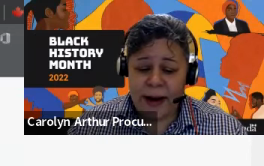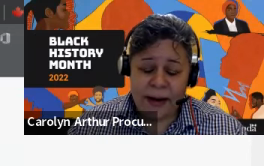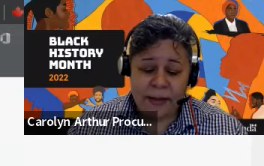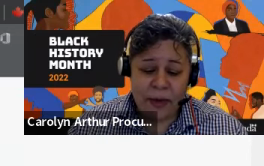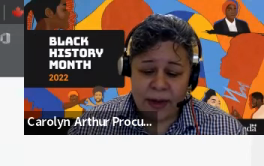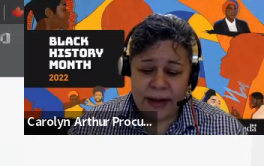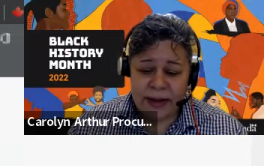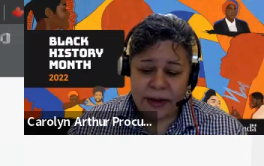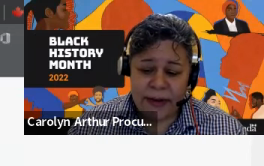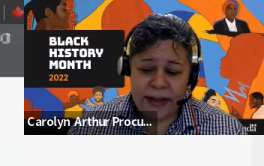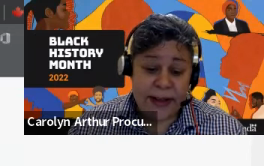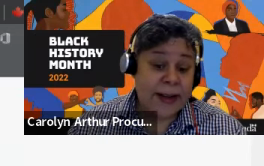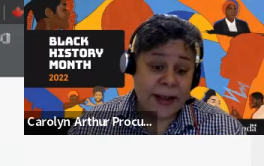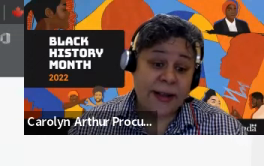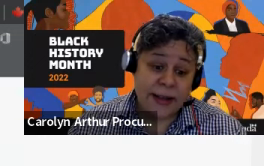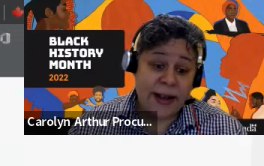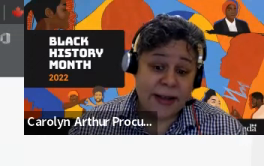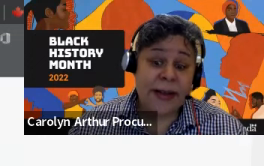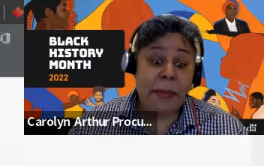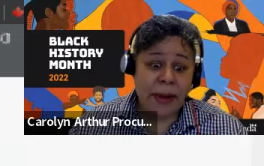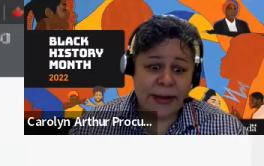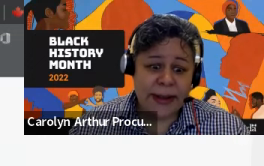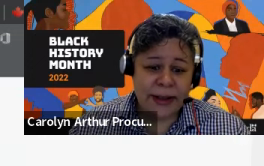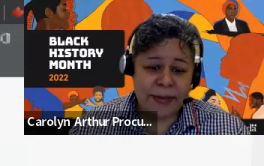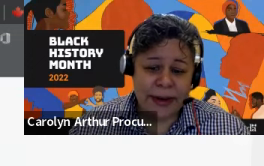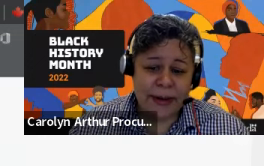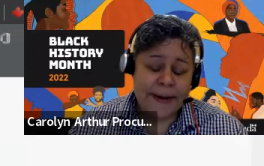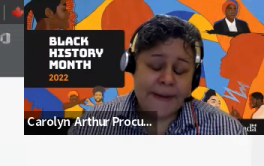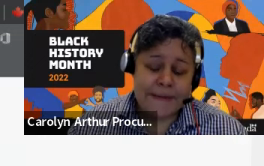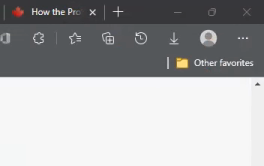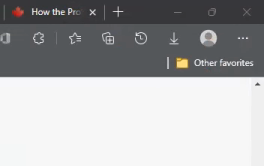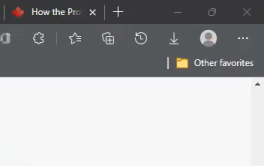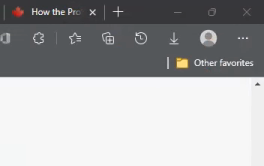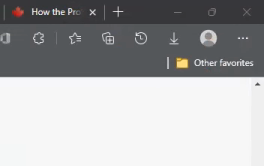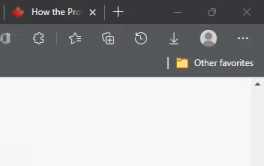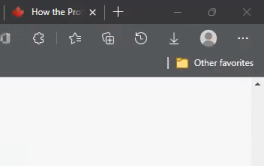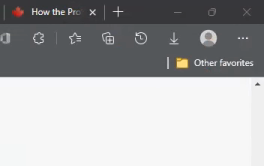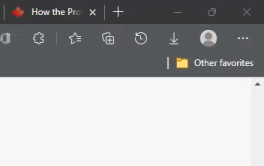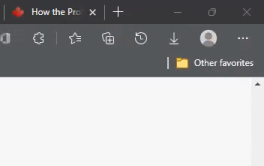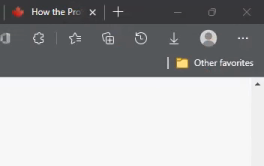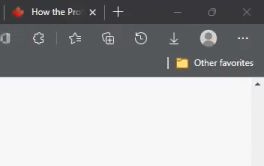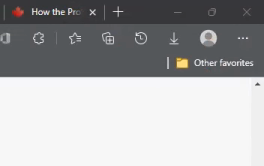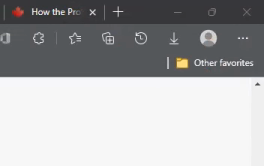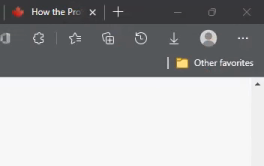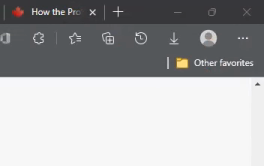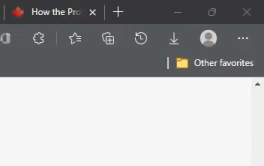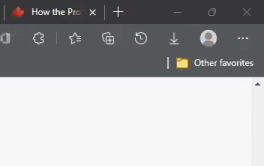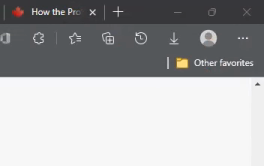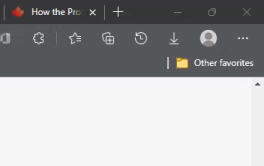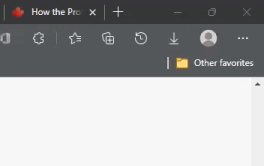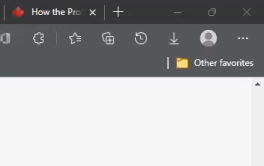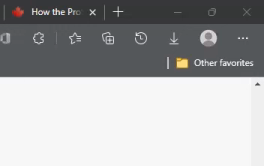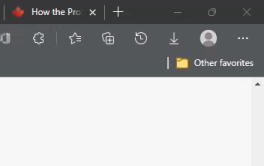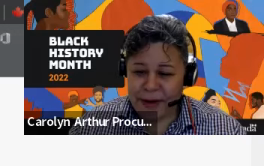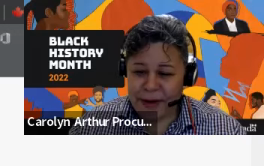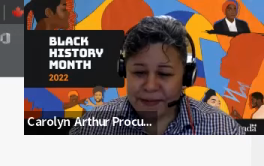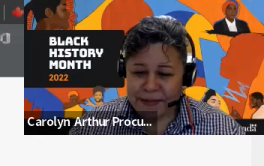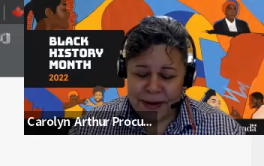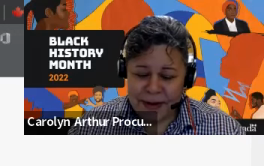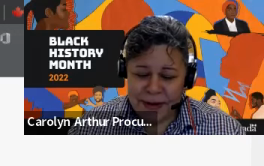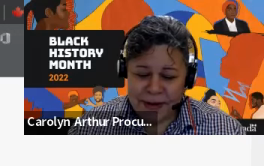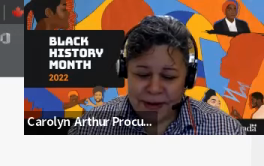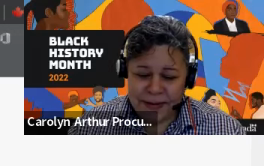that item or that service. That's mm-hmm. as simple as it could be. Mm-hmm. Thank you so much. That was really helpful. You're welcome.